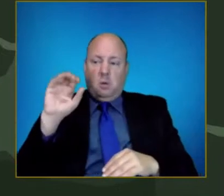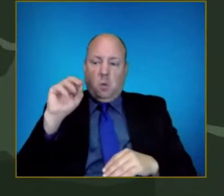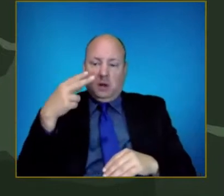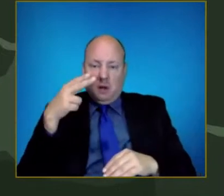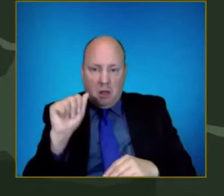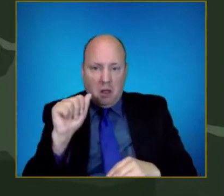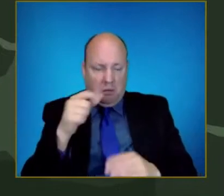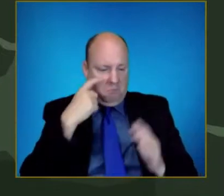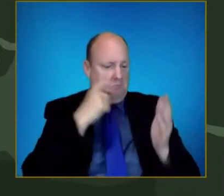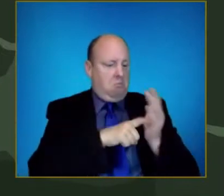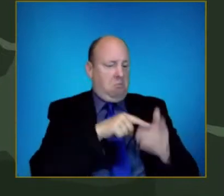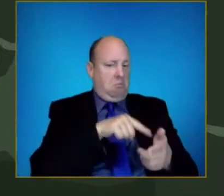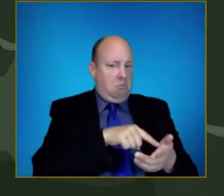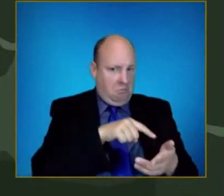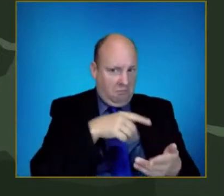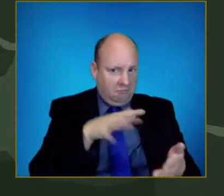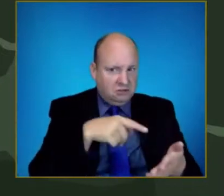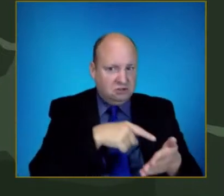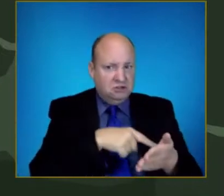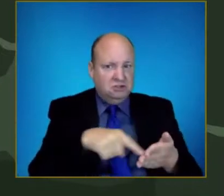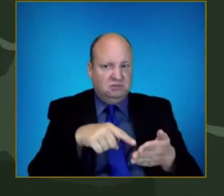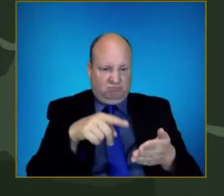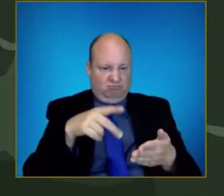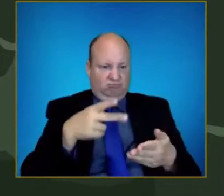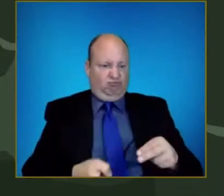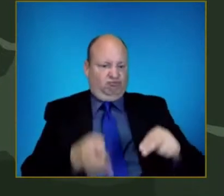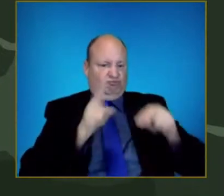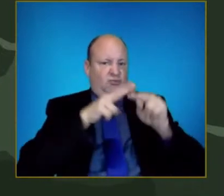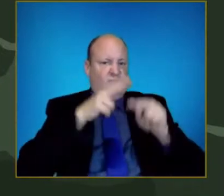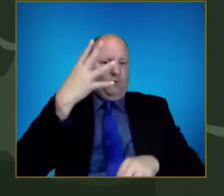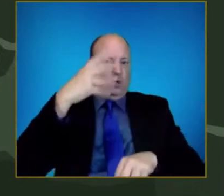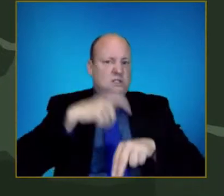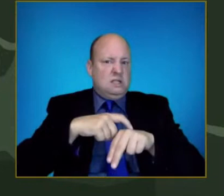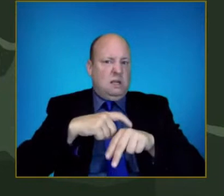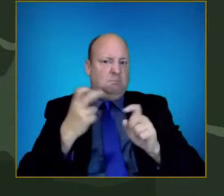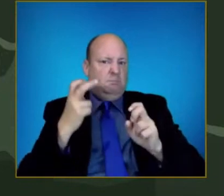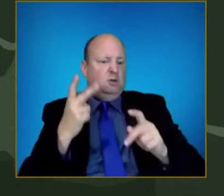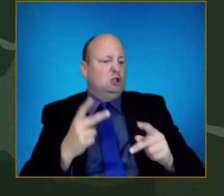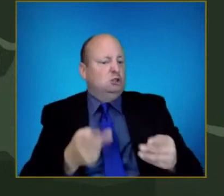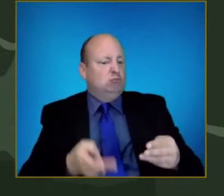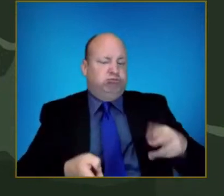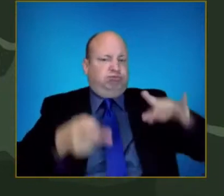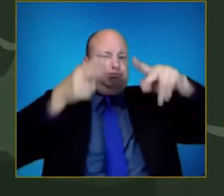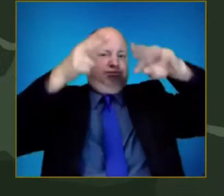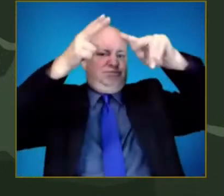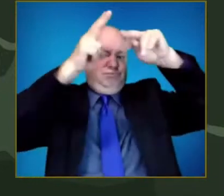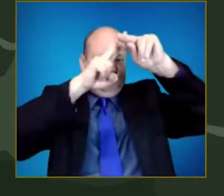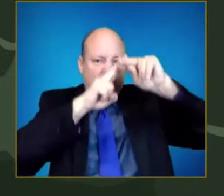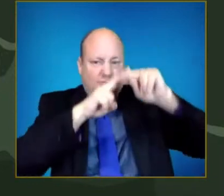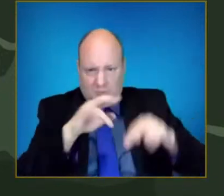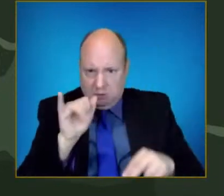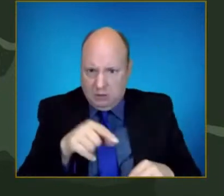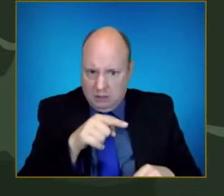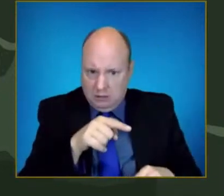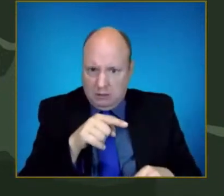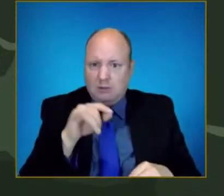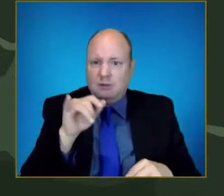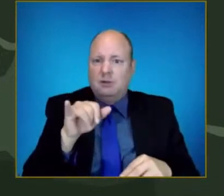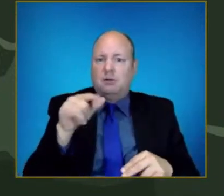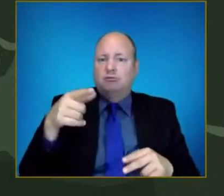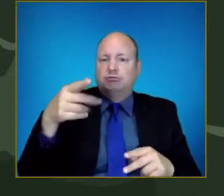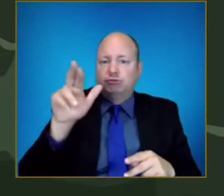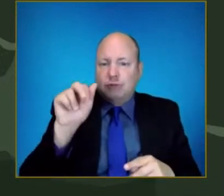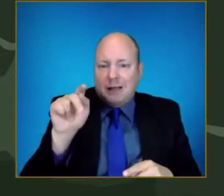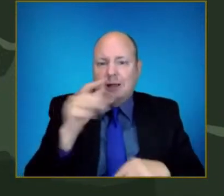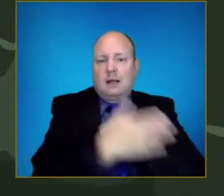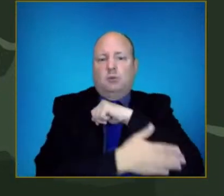four times more cases in Grant County. You're seeing 60% up in Umatilla. You're seeing Harney,